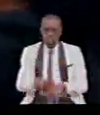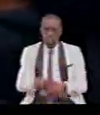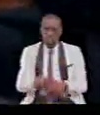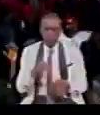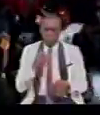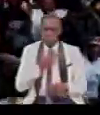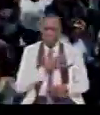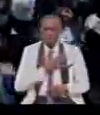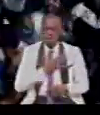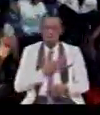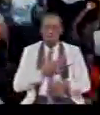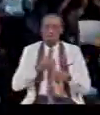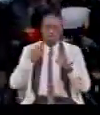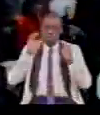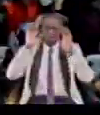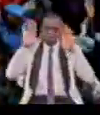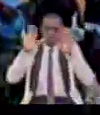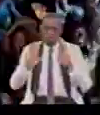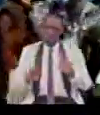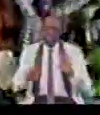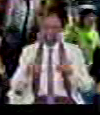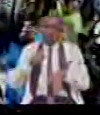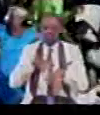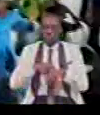My miracle time.